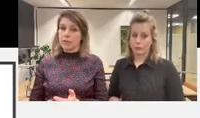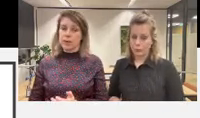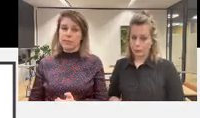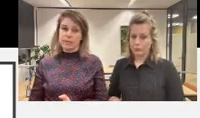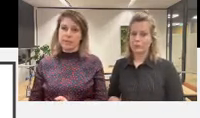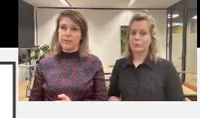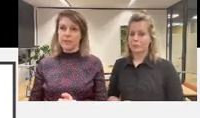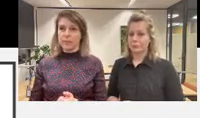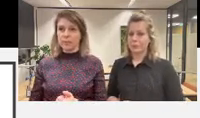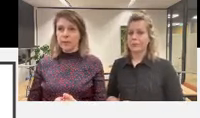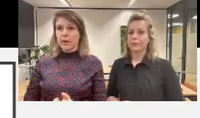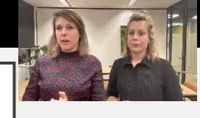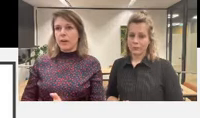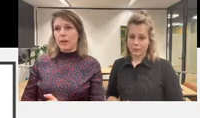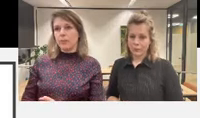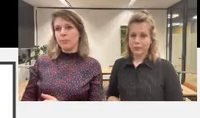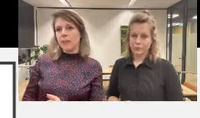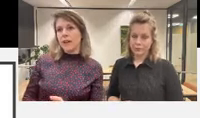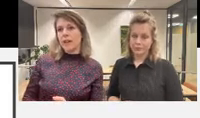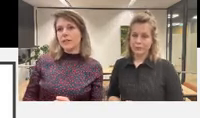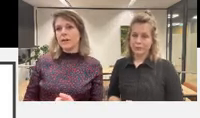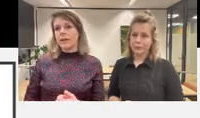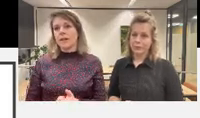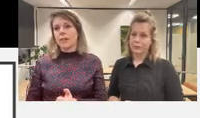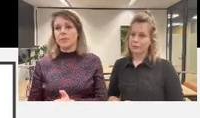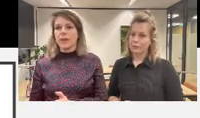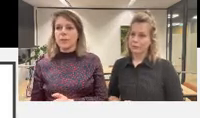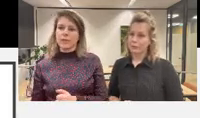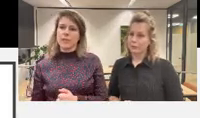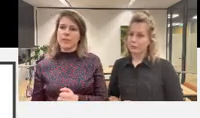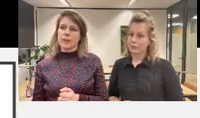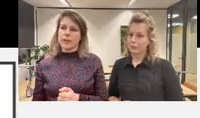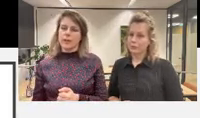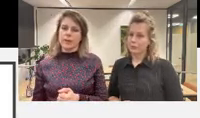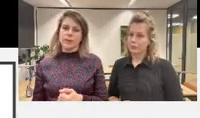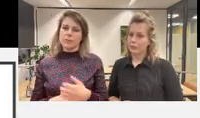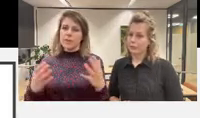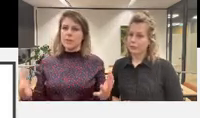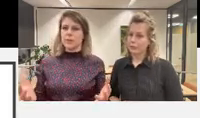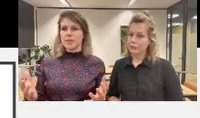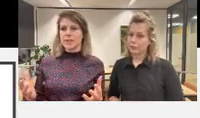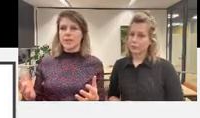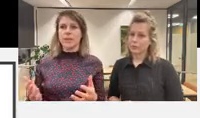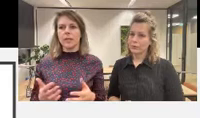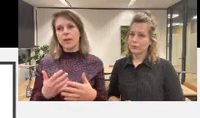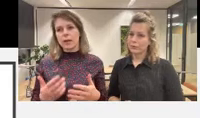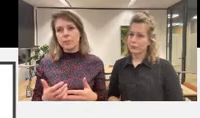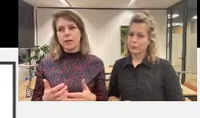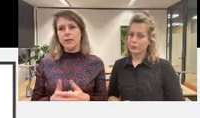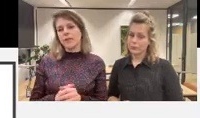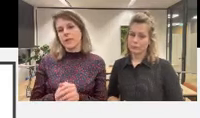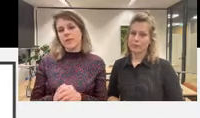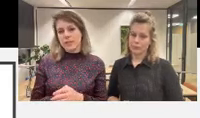criteria of PTSD. It was and research existing of